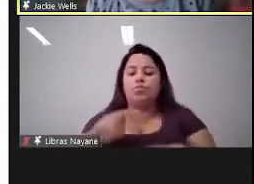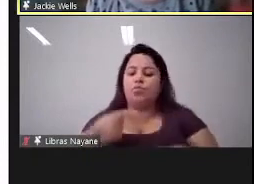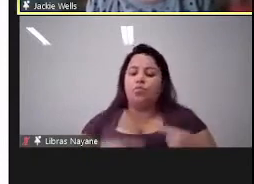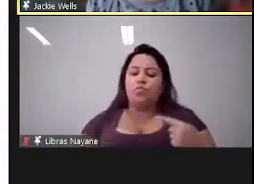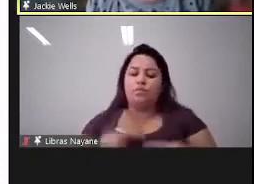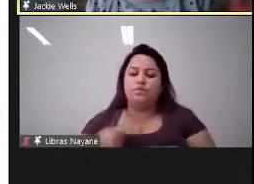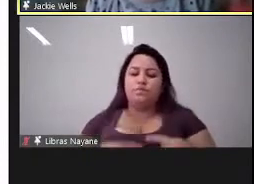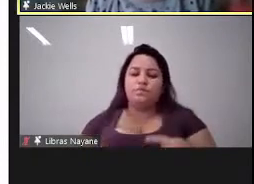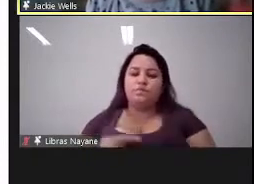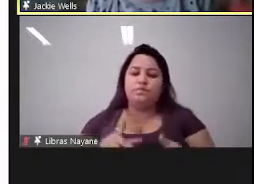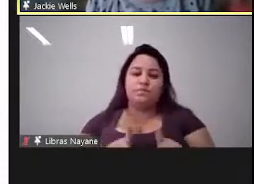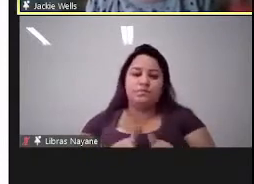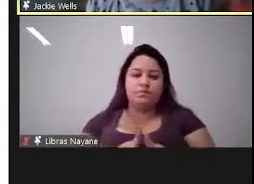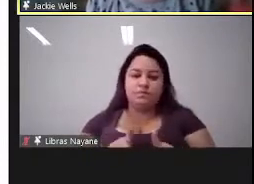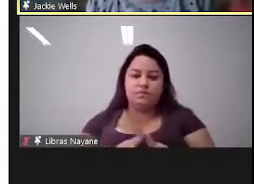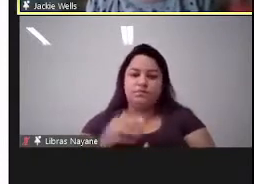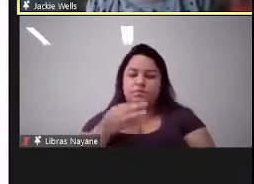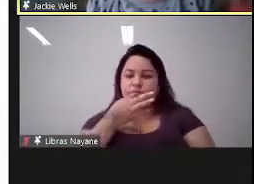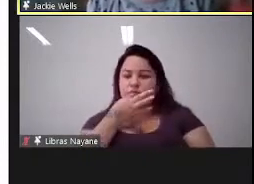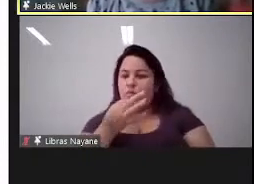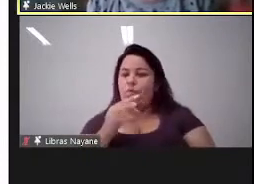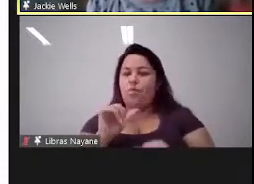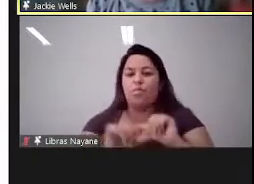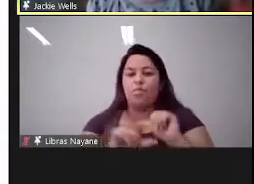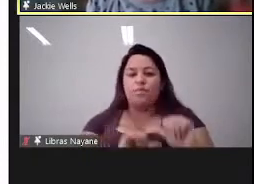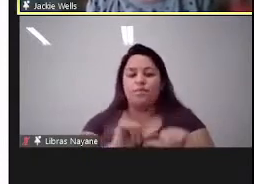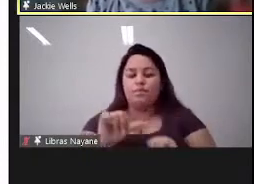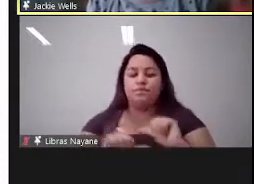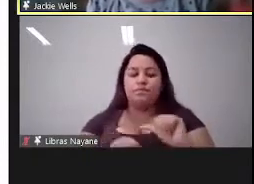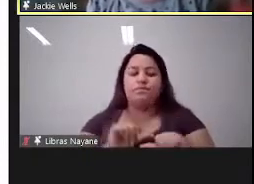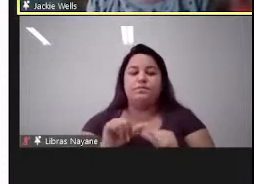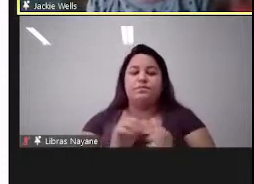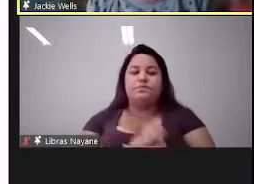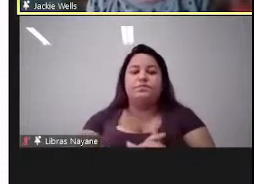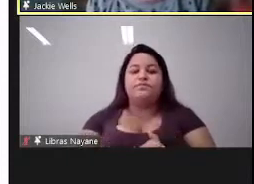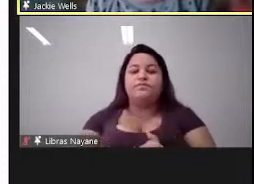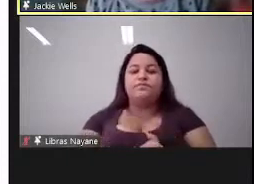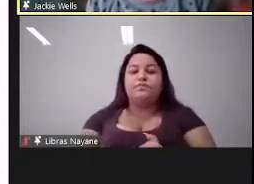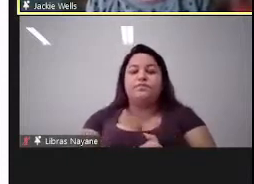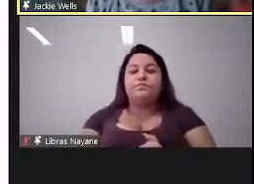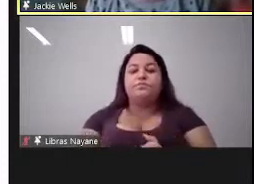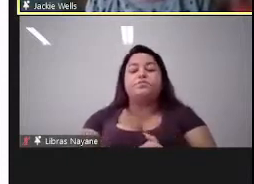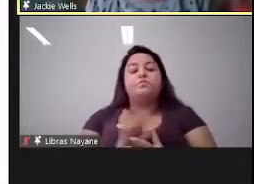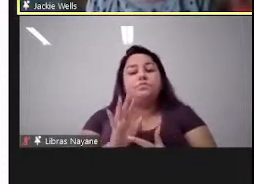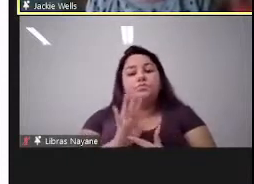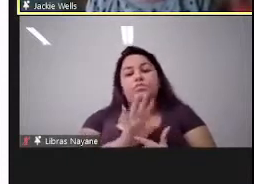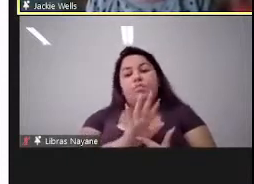but the one that features most strongly in the debate